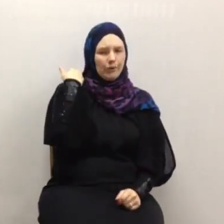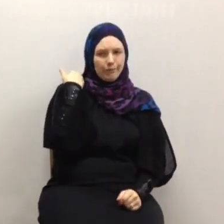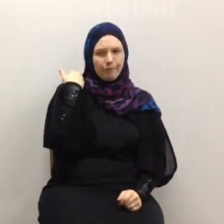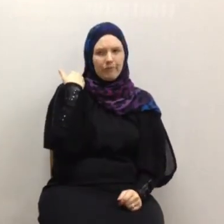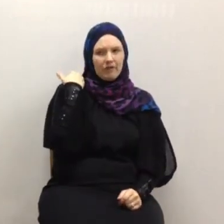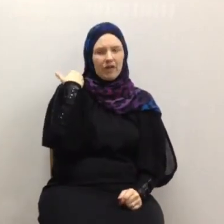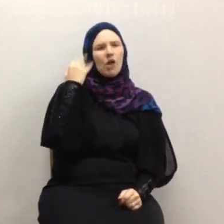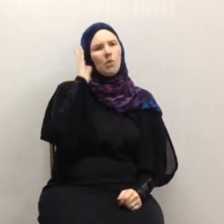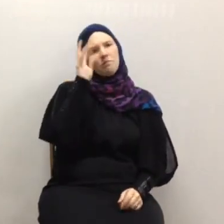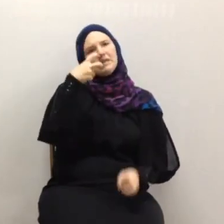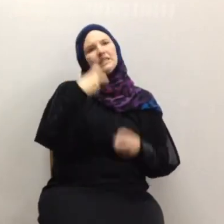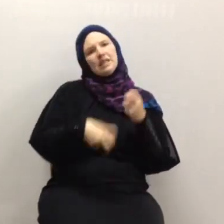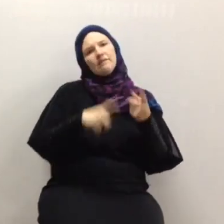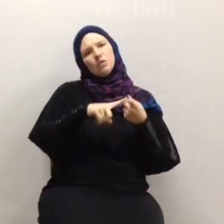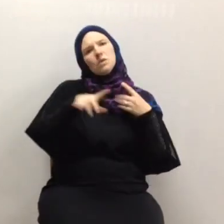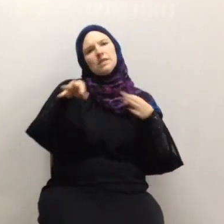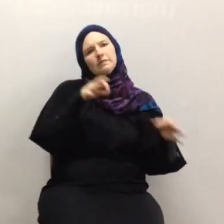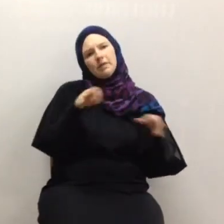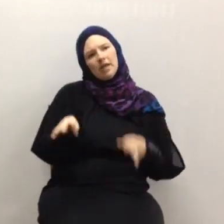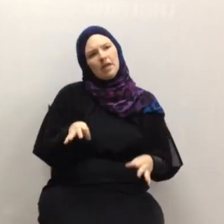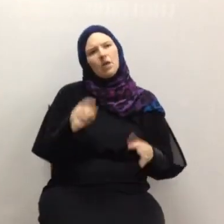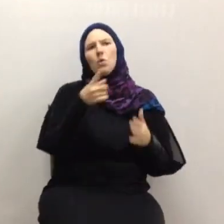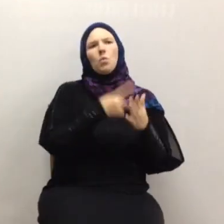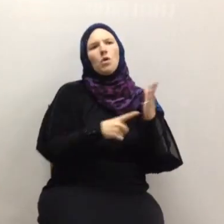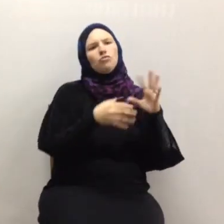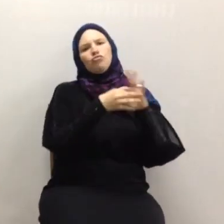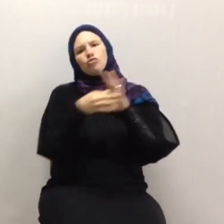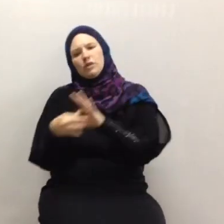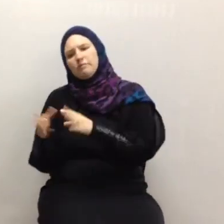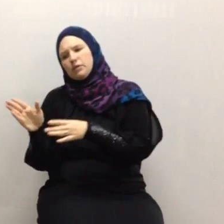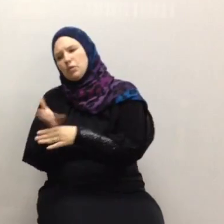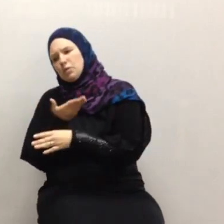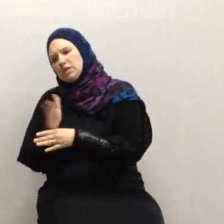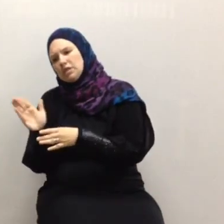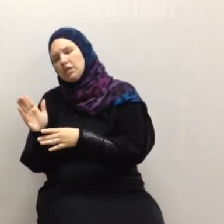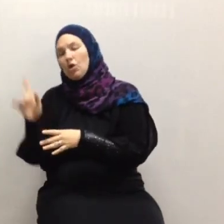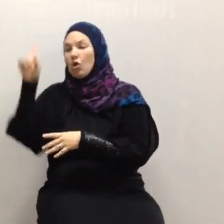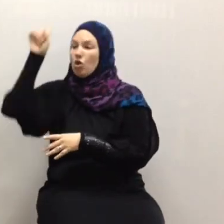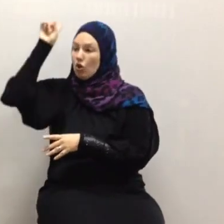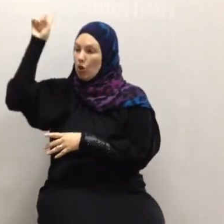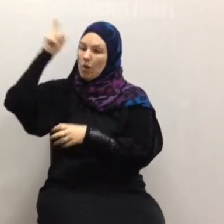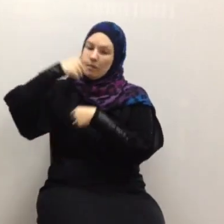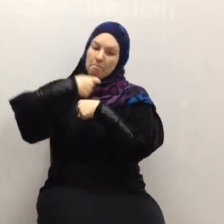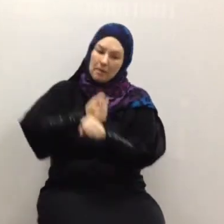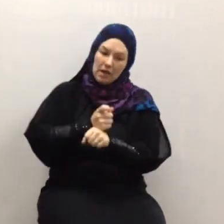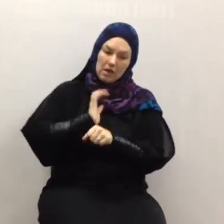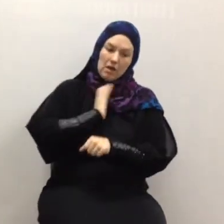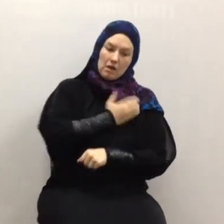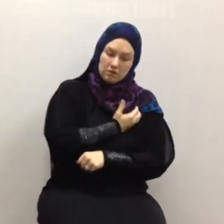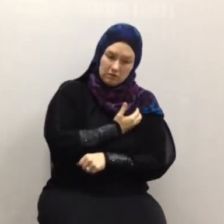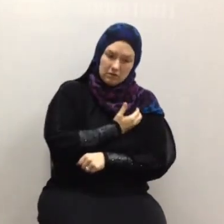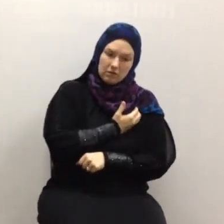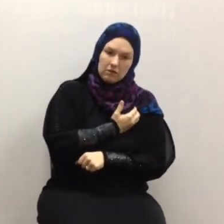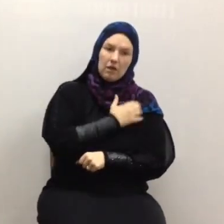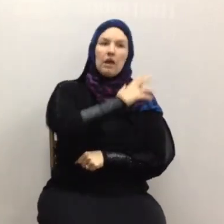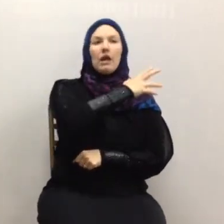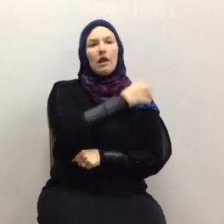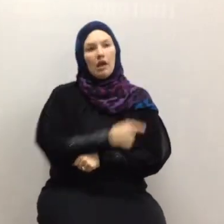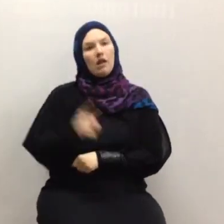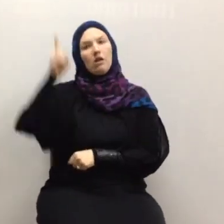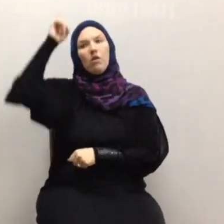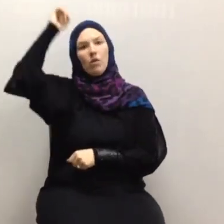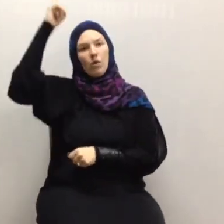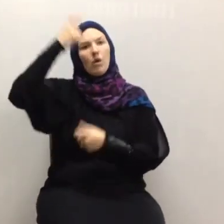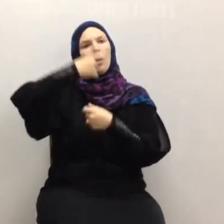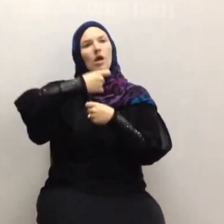explain. What is the relationship between Allah creating us and Allah commanding us